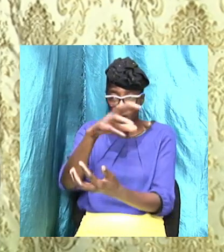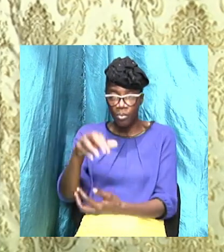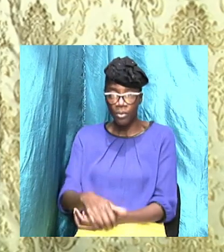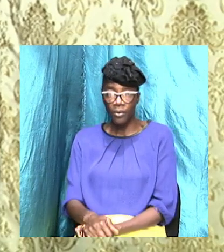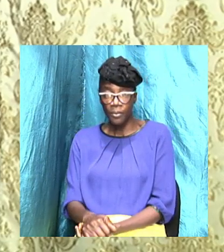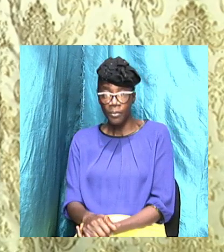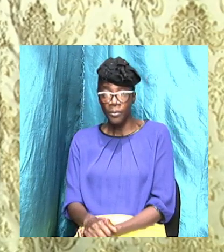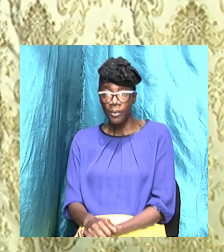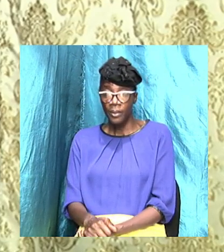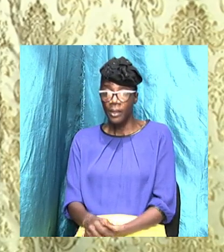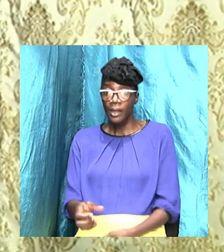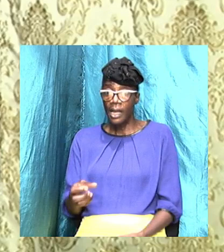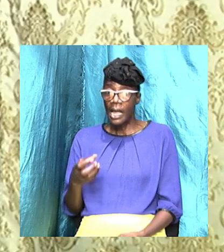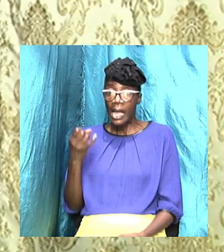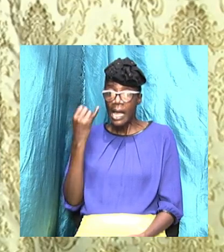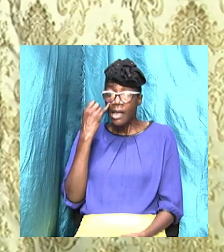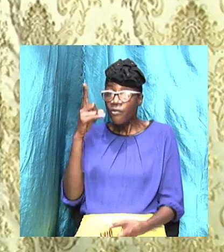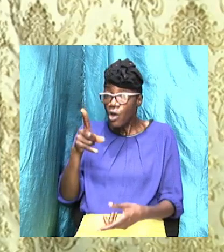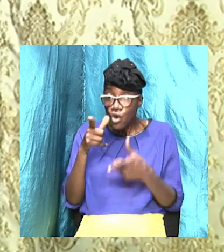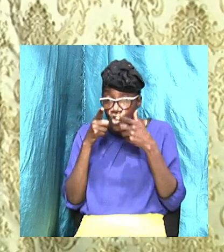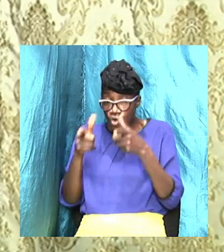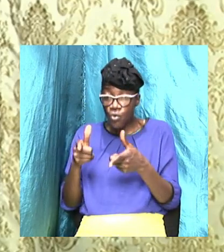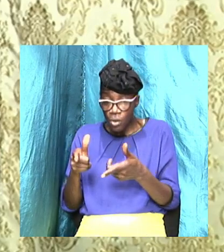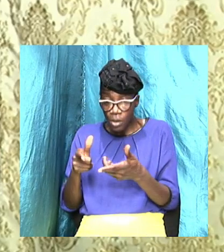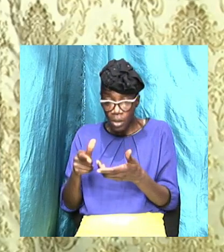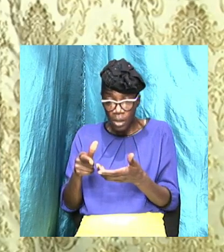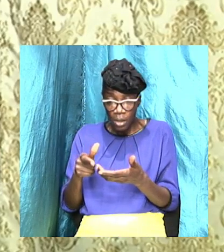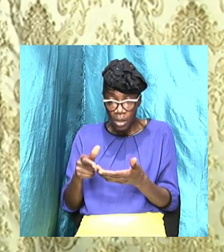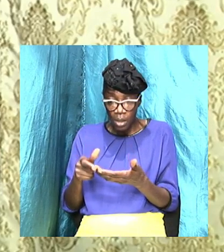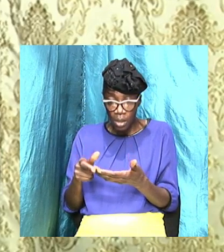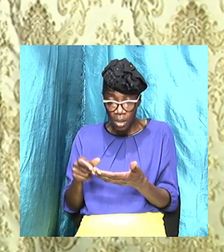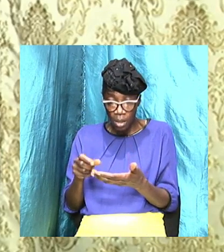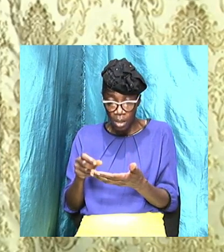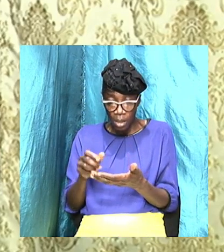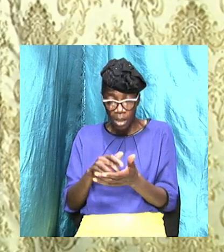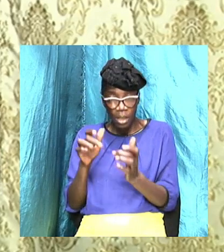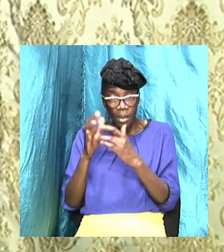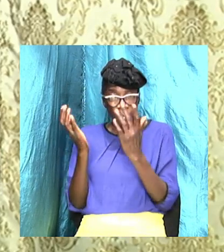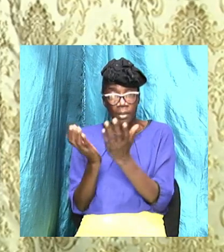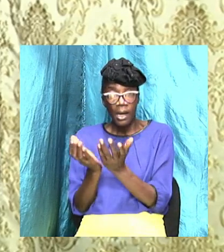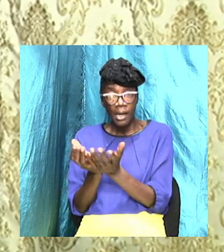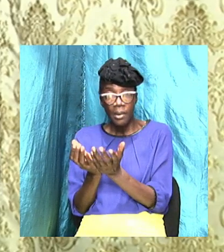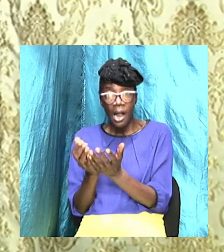But if you look at the scripture, you know, and that is why